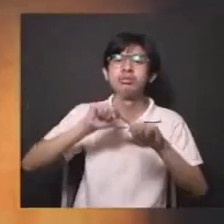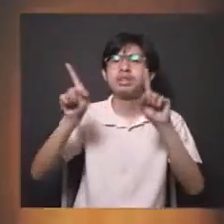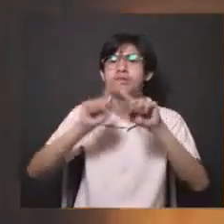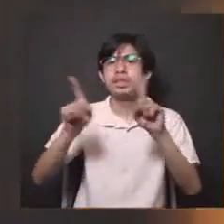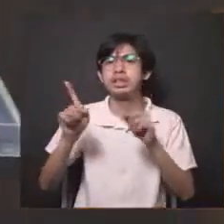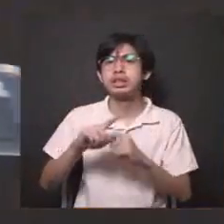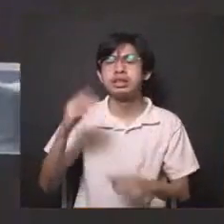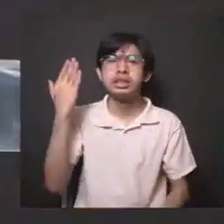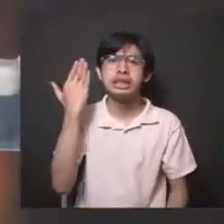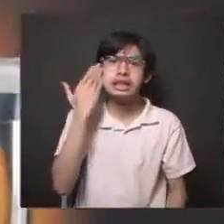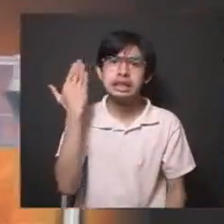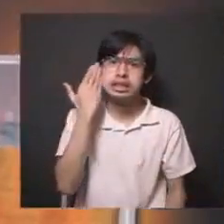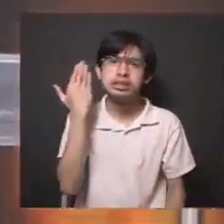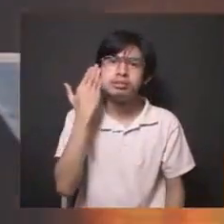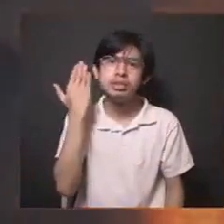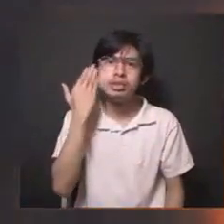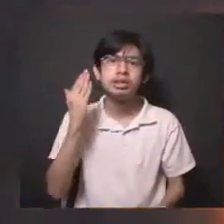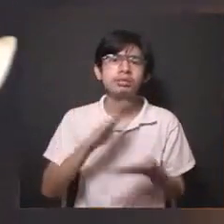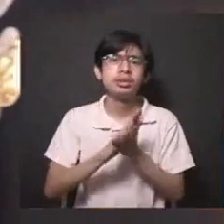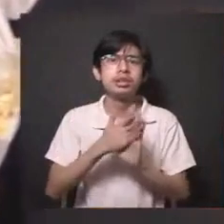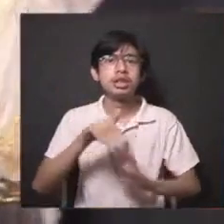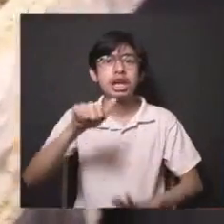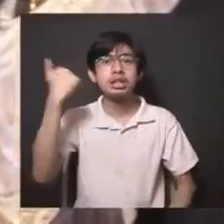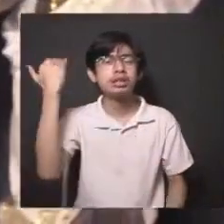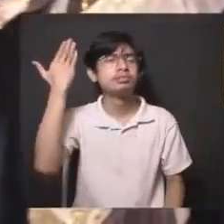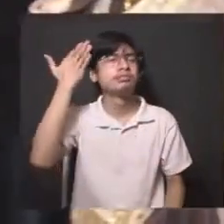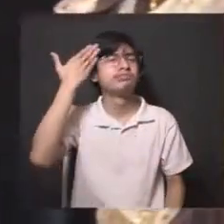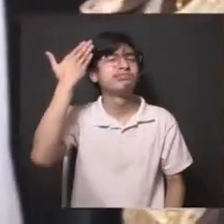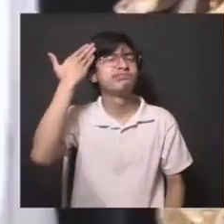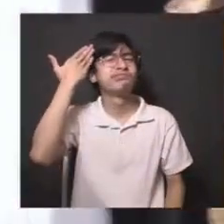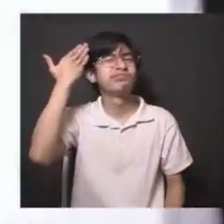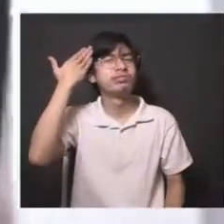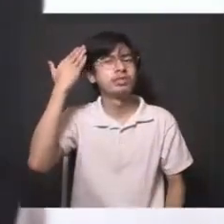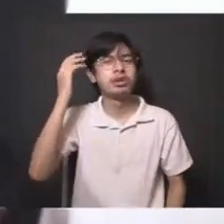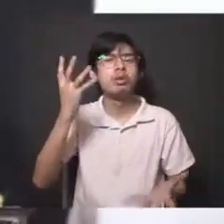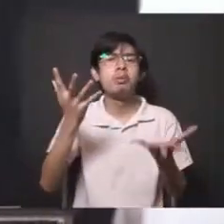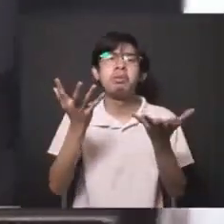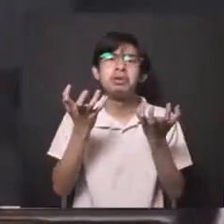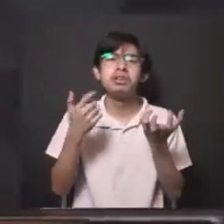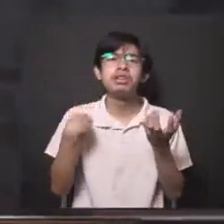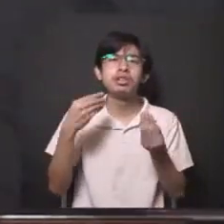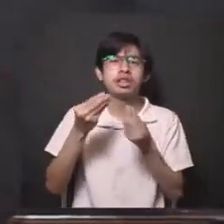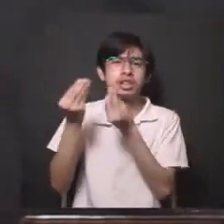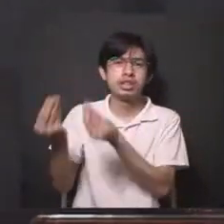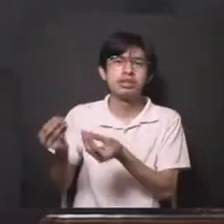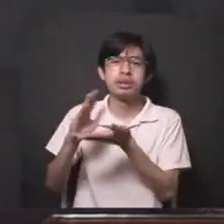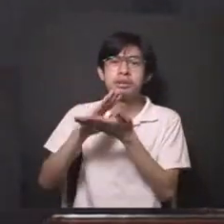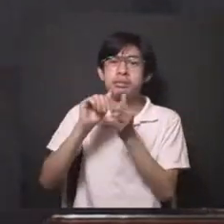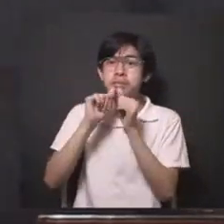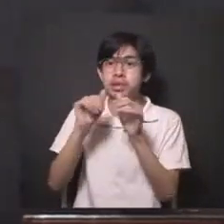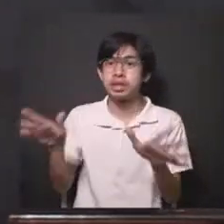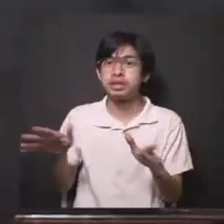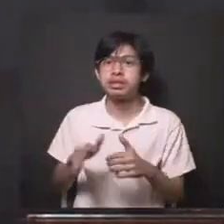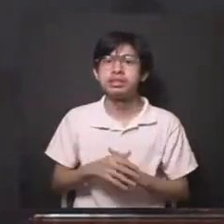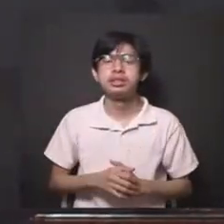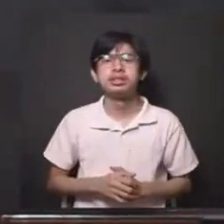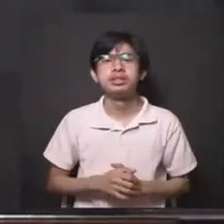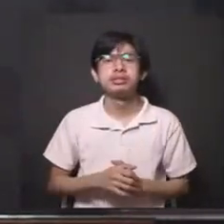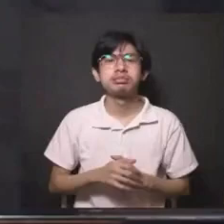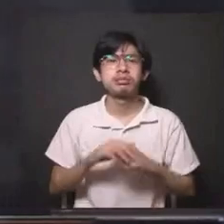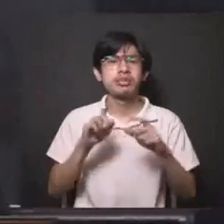pretended to be somebody that he's not, it was because he wanted to give a blessing. There's a big difference between